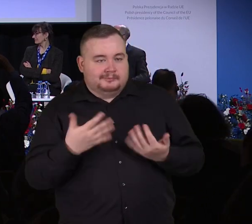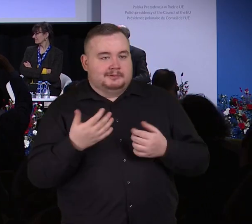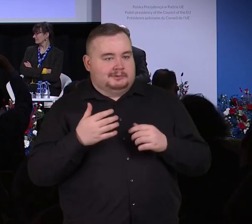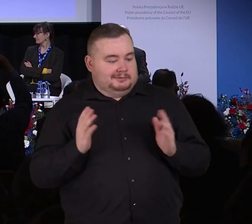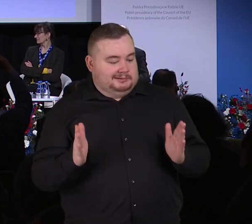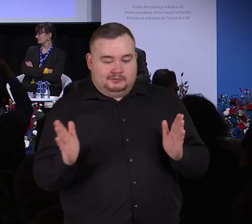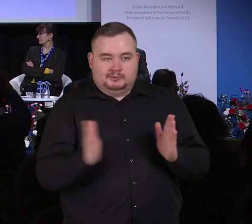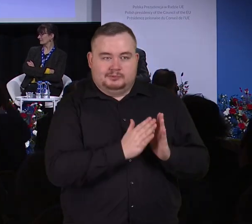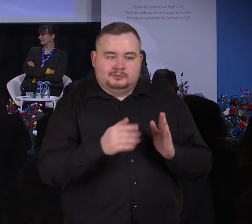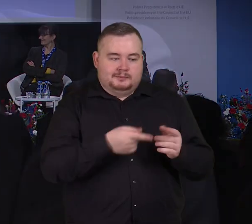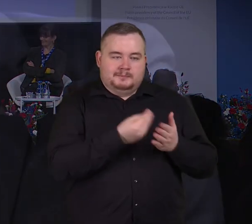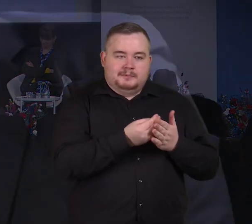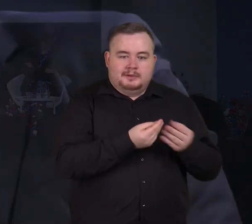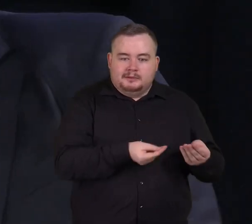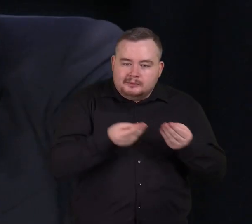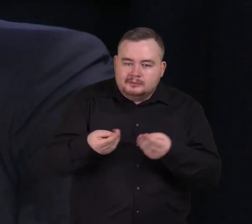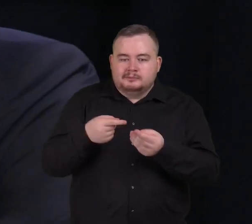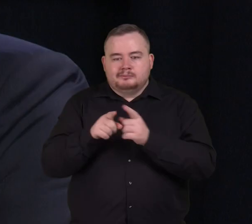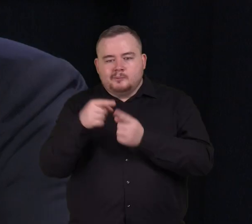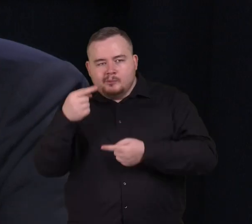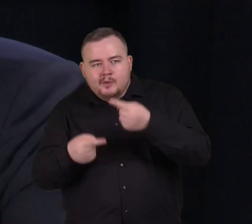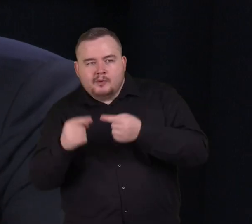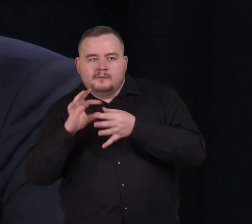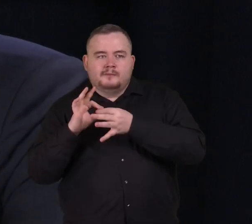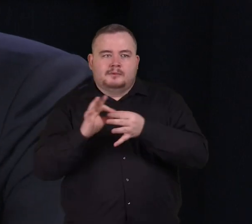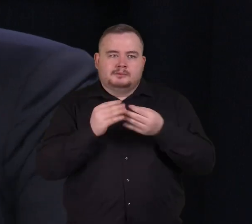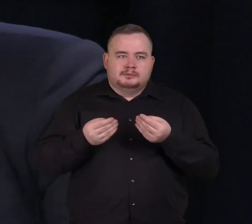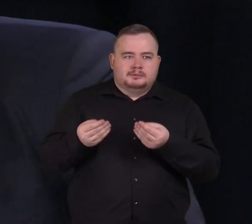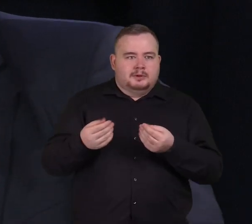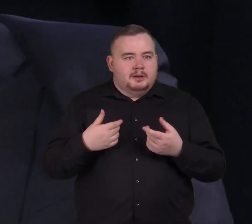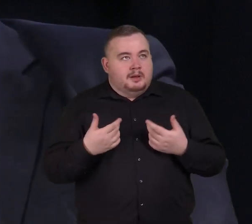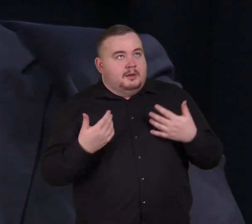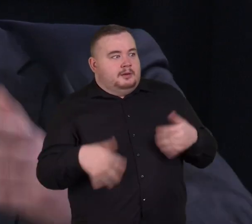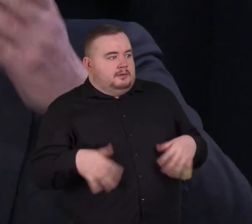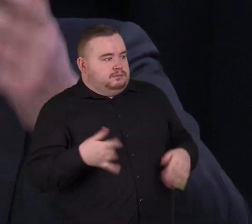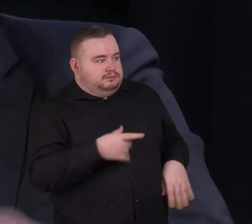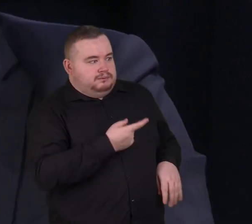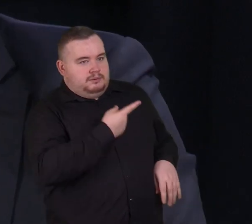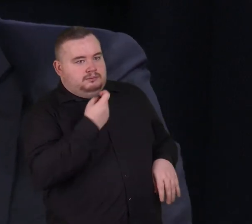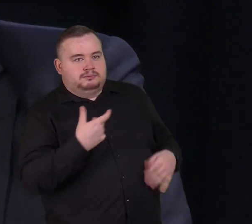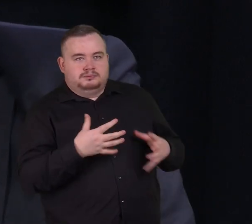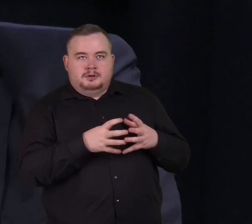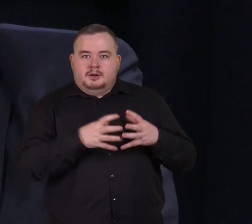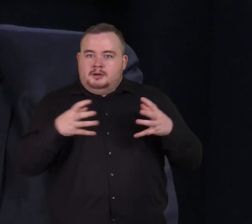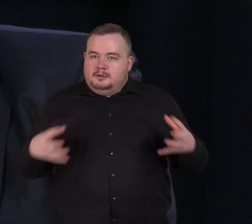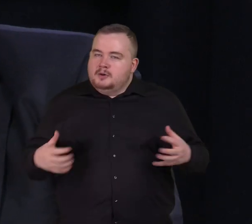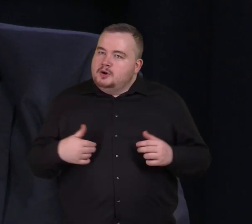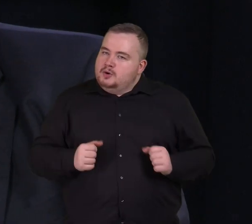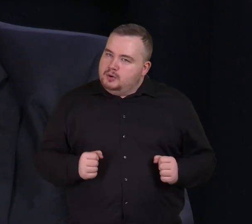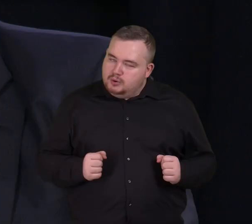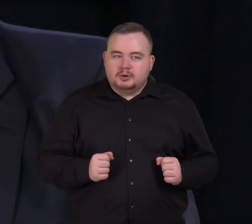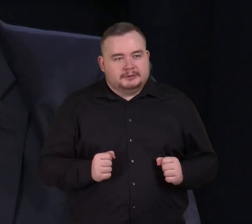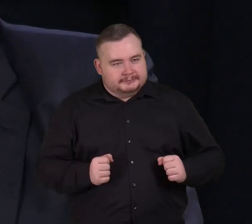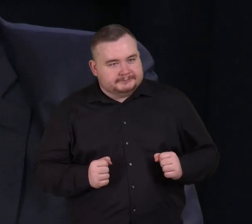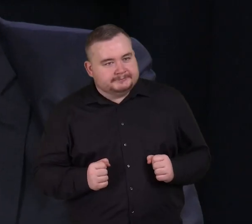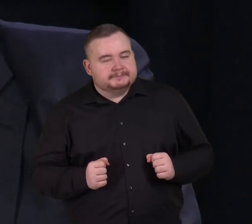Well, that's a question. Thank you. Well, we heard in the last, yesterday we heard a lot about